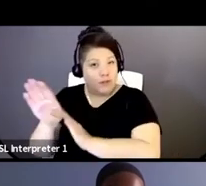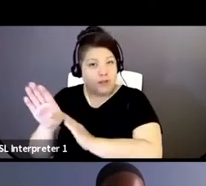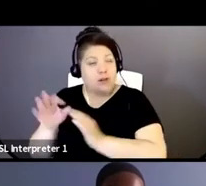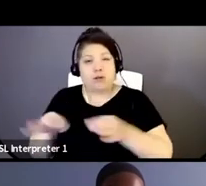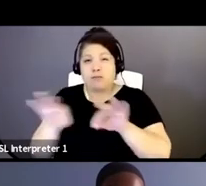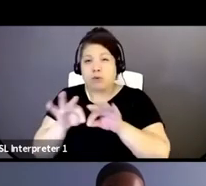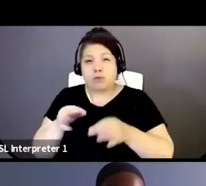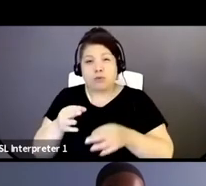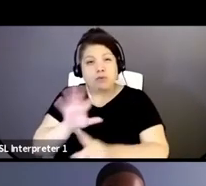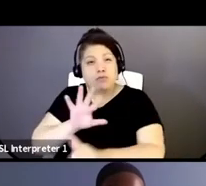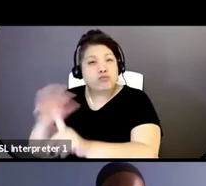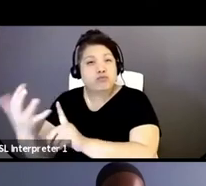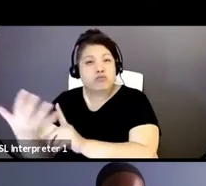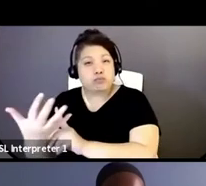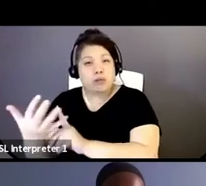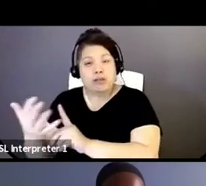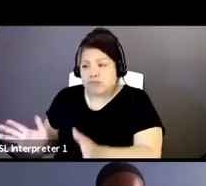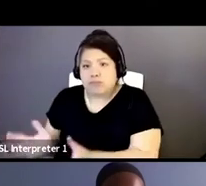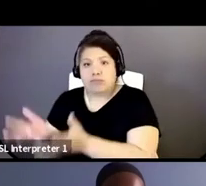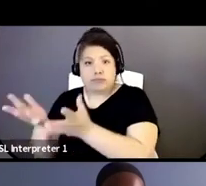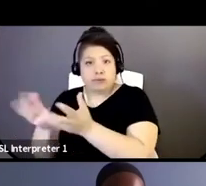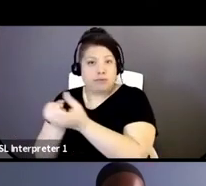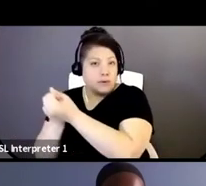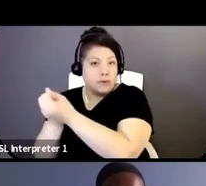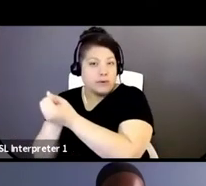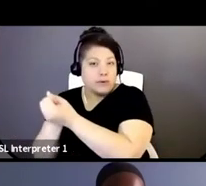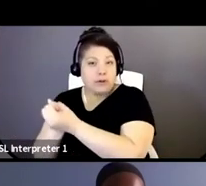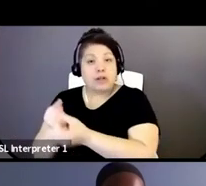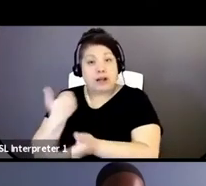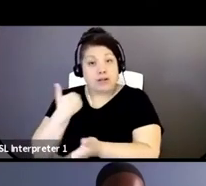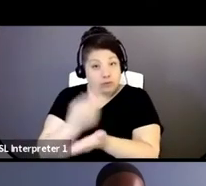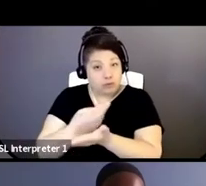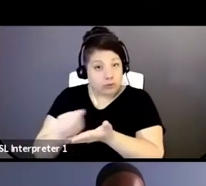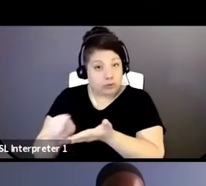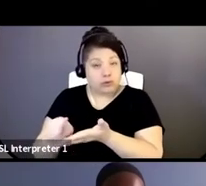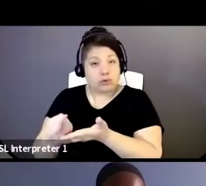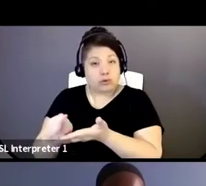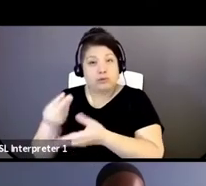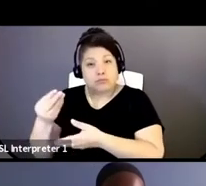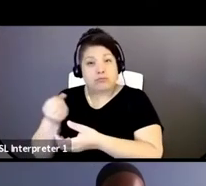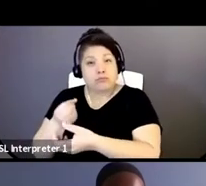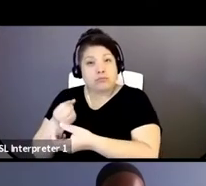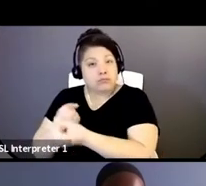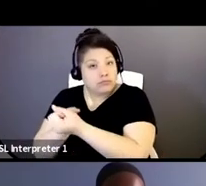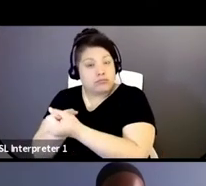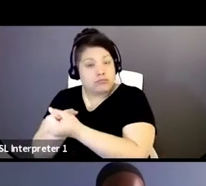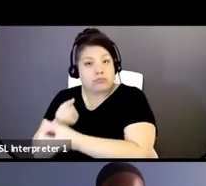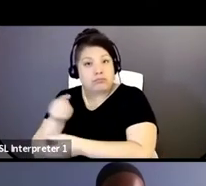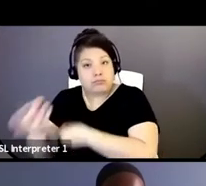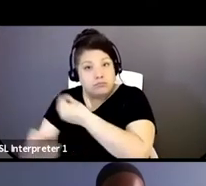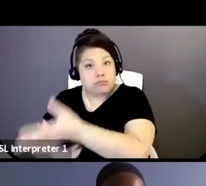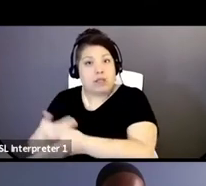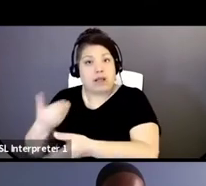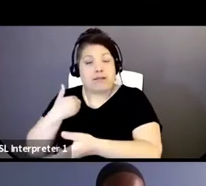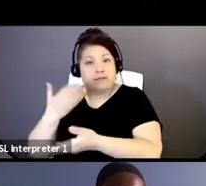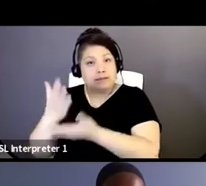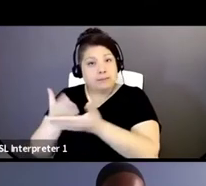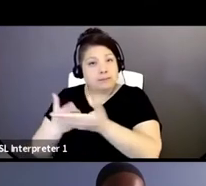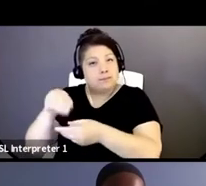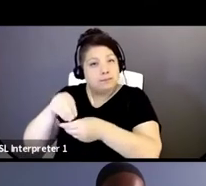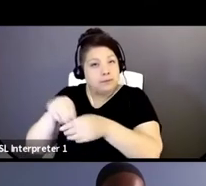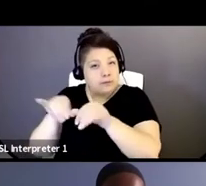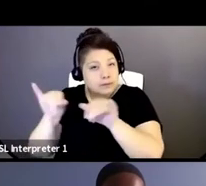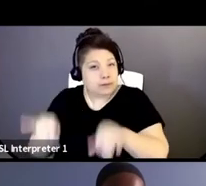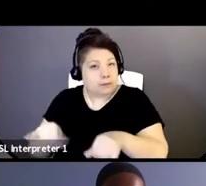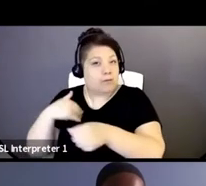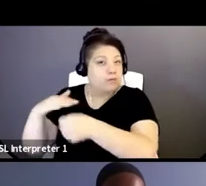them, to also give them resources, to also address systemic things that are happening in their lives that have brought